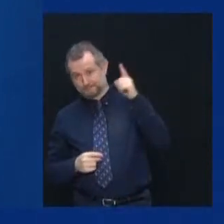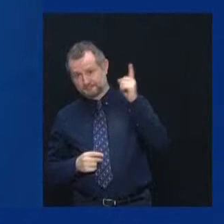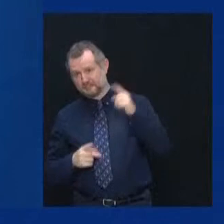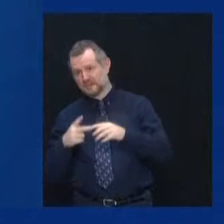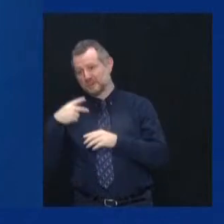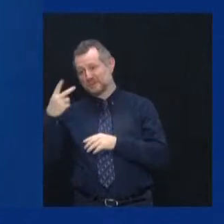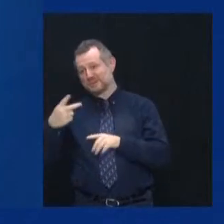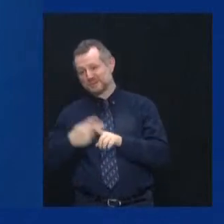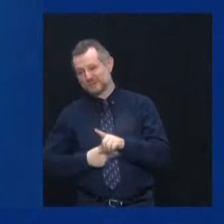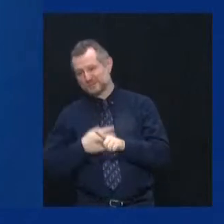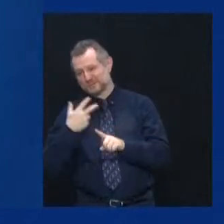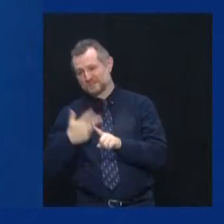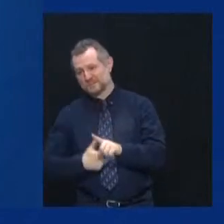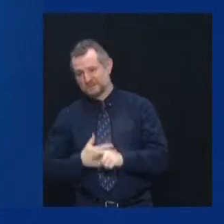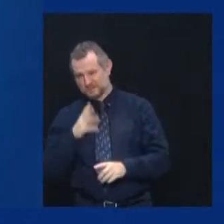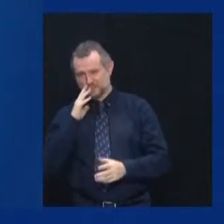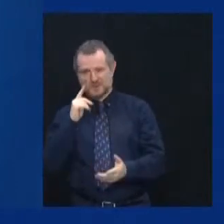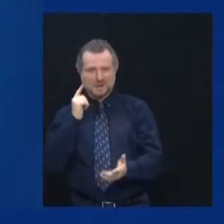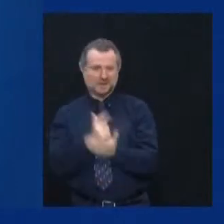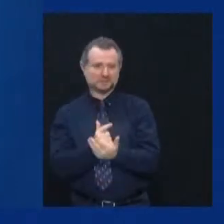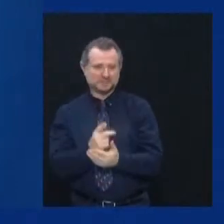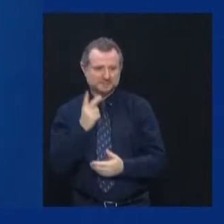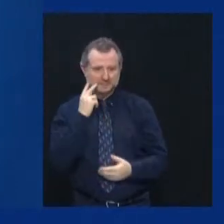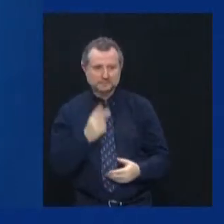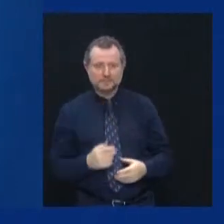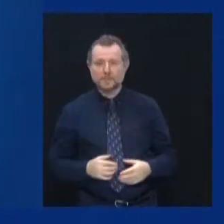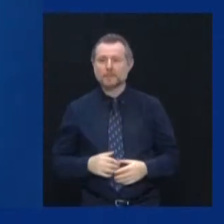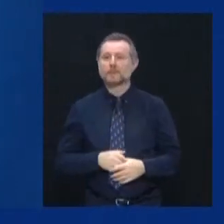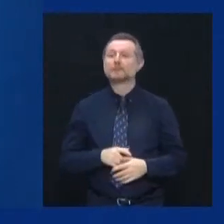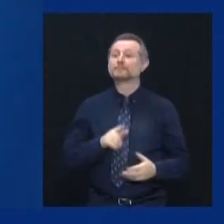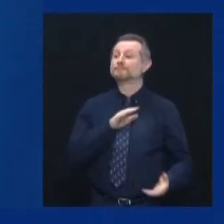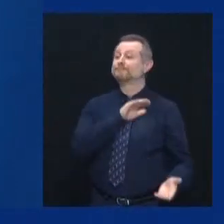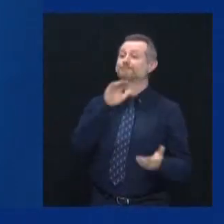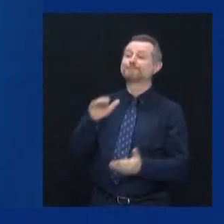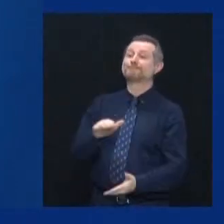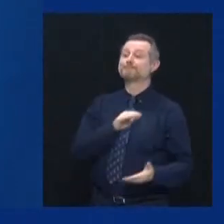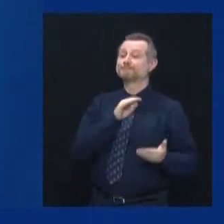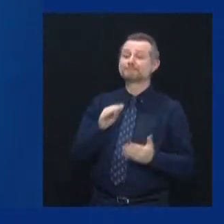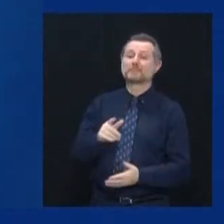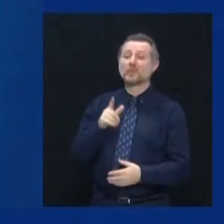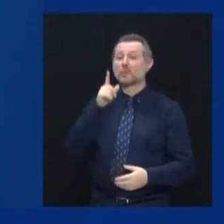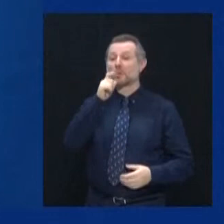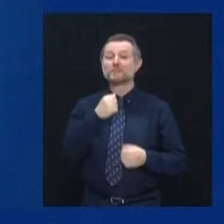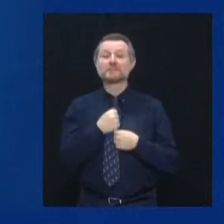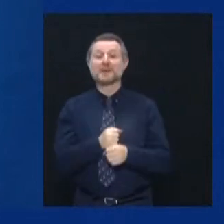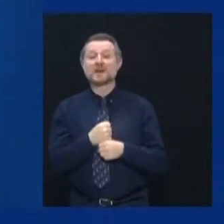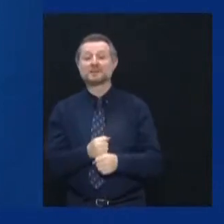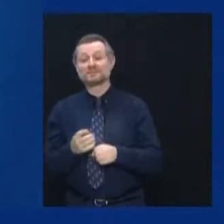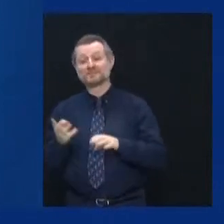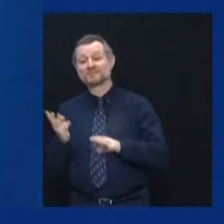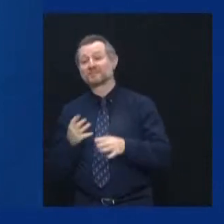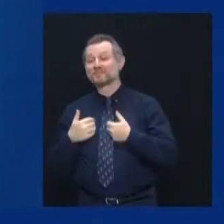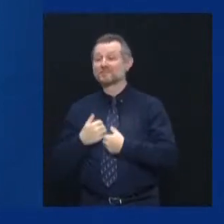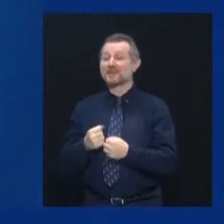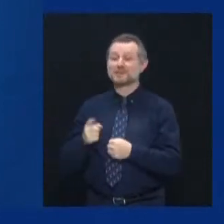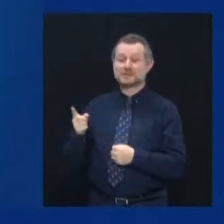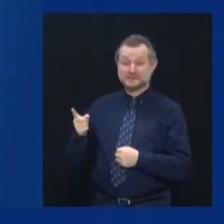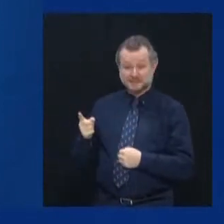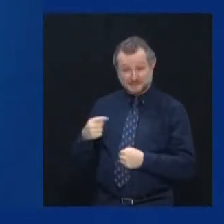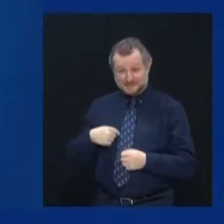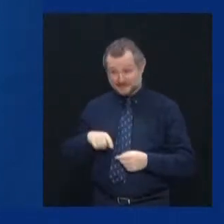months. Our distribution network will far outpace our